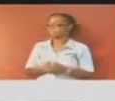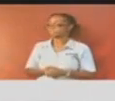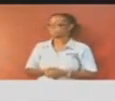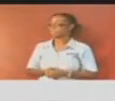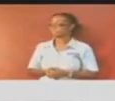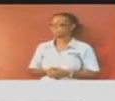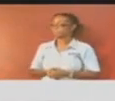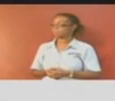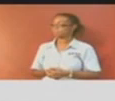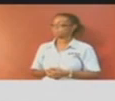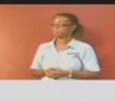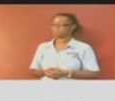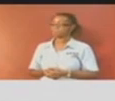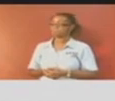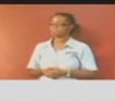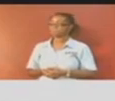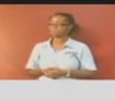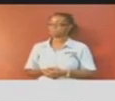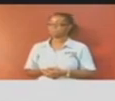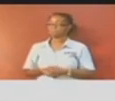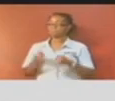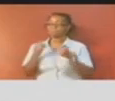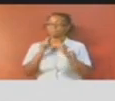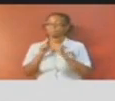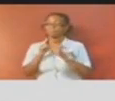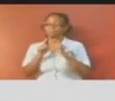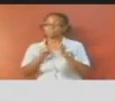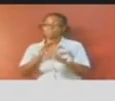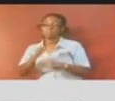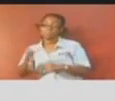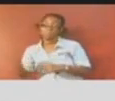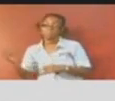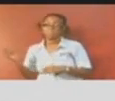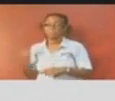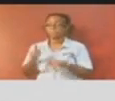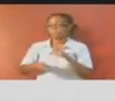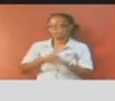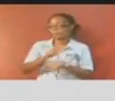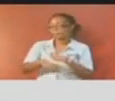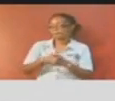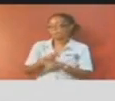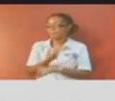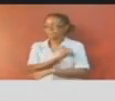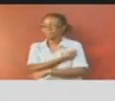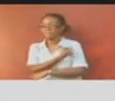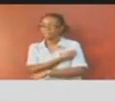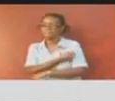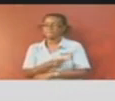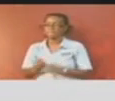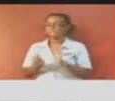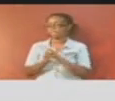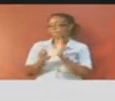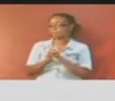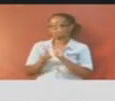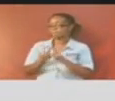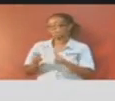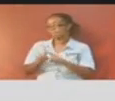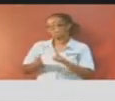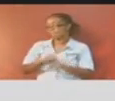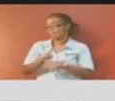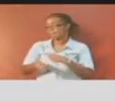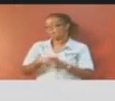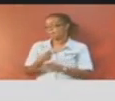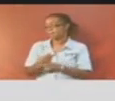All right, so we go straight into the types of vaccines, and again, just to say, give some examples of the different types. So when we speak of virus